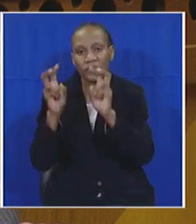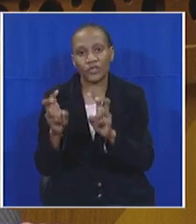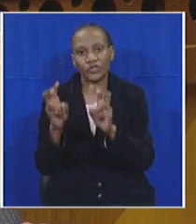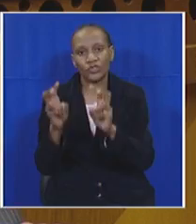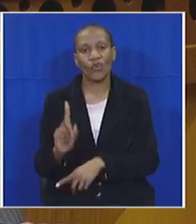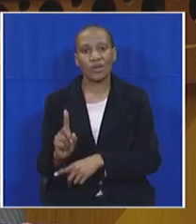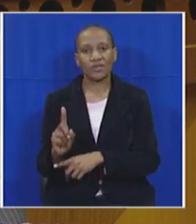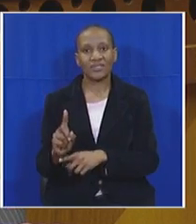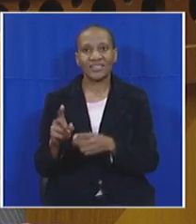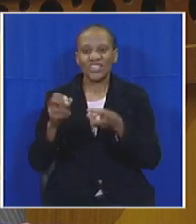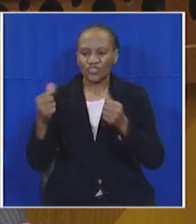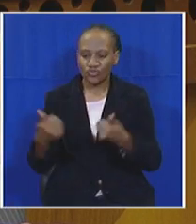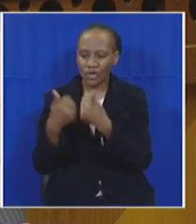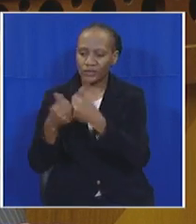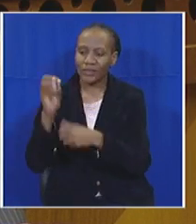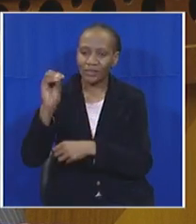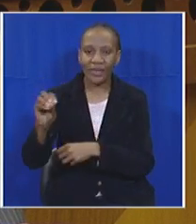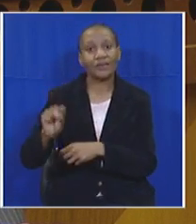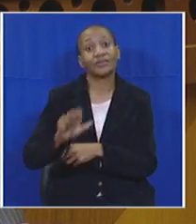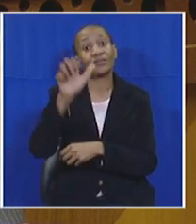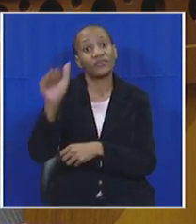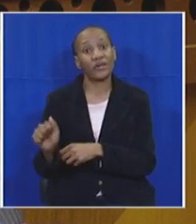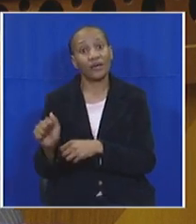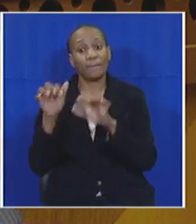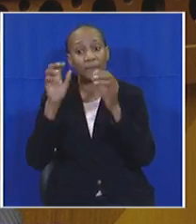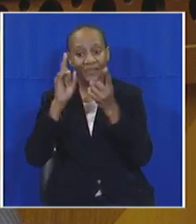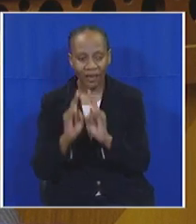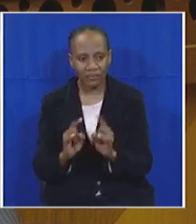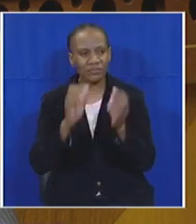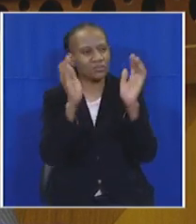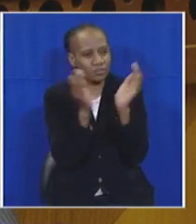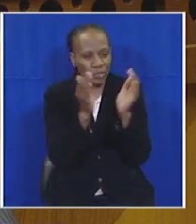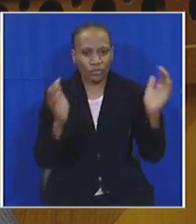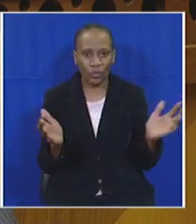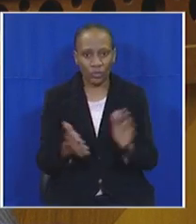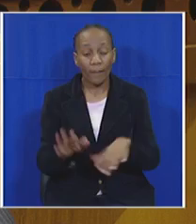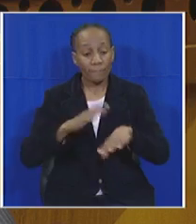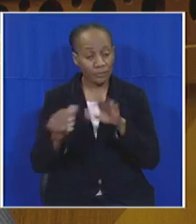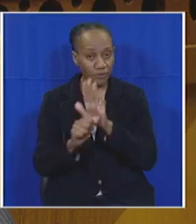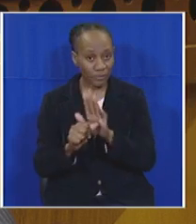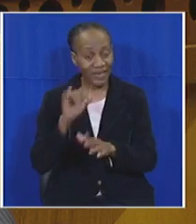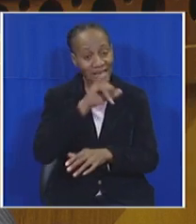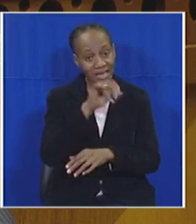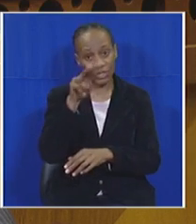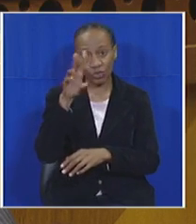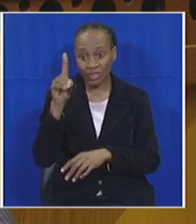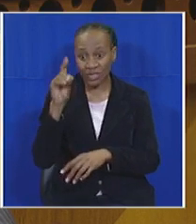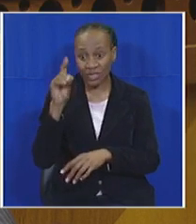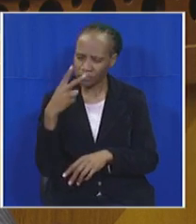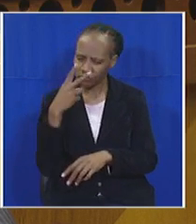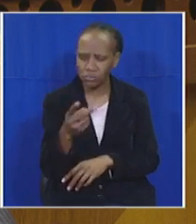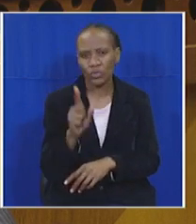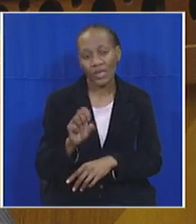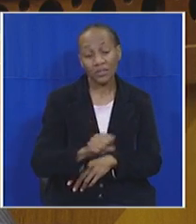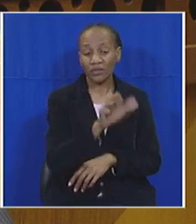unique conditions and challenges facing South Africa's cities and towns. Importantly, the IUDF recognizes that the country